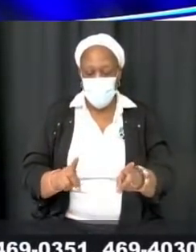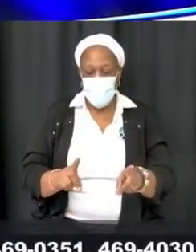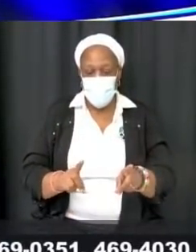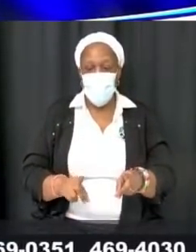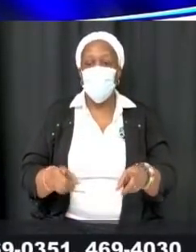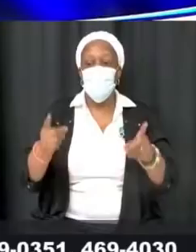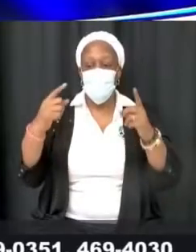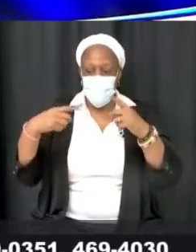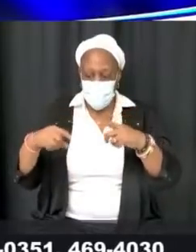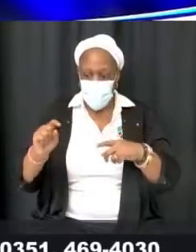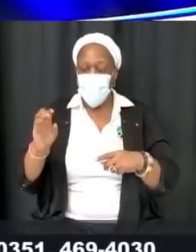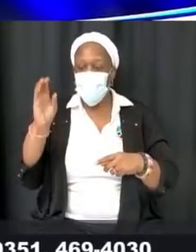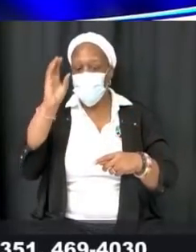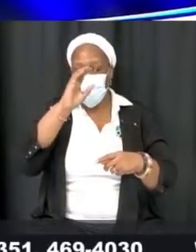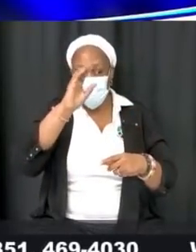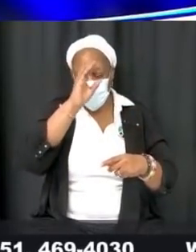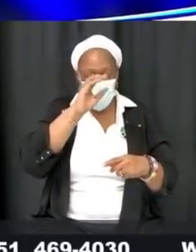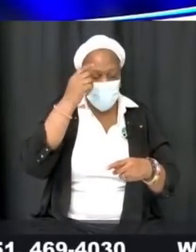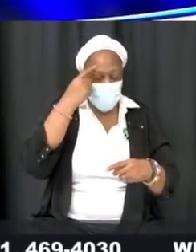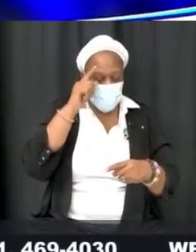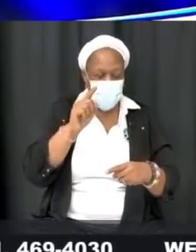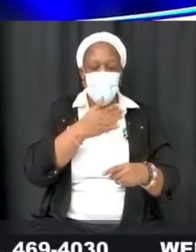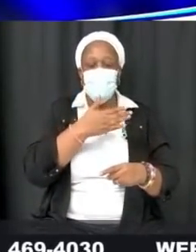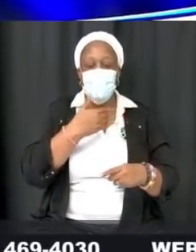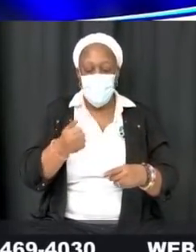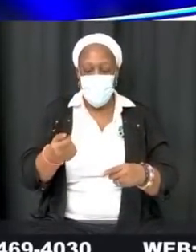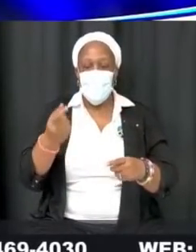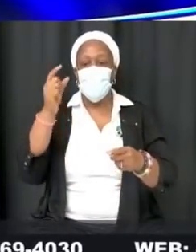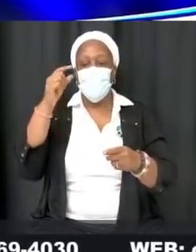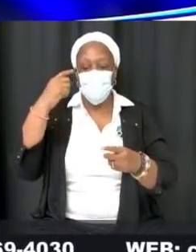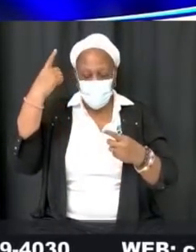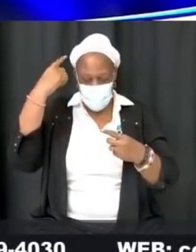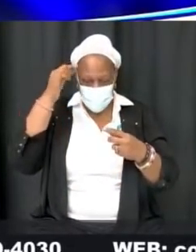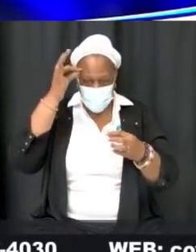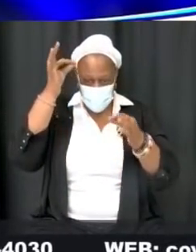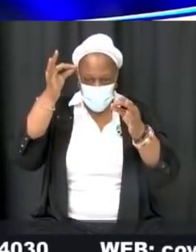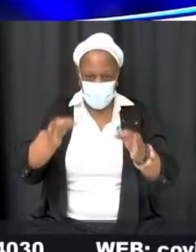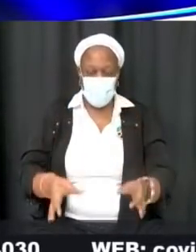and criminal charges will be brought where appropriate.